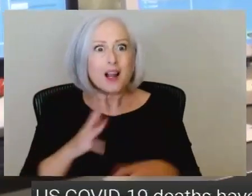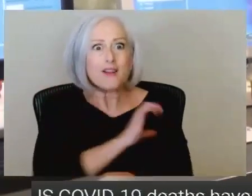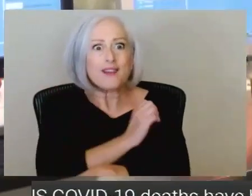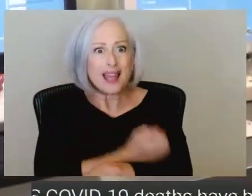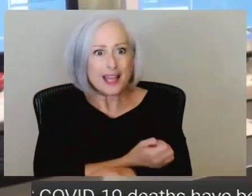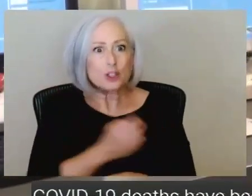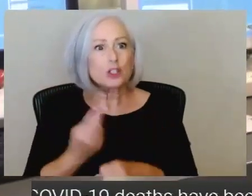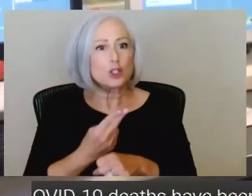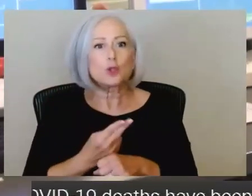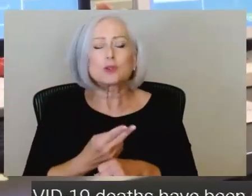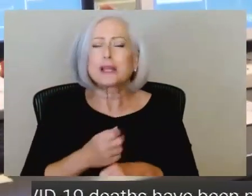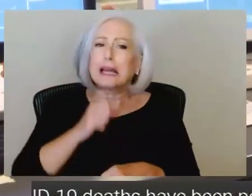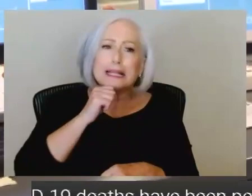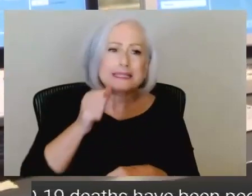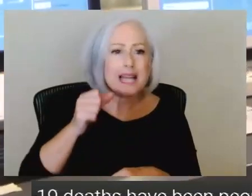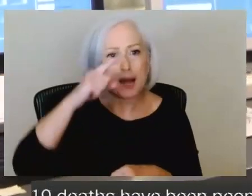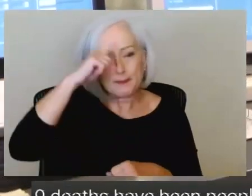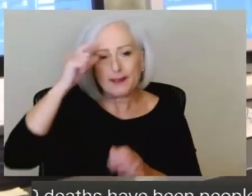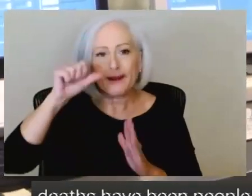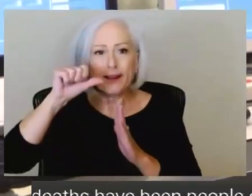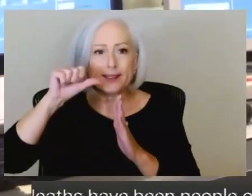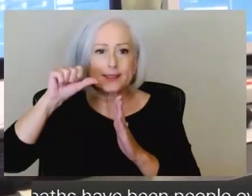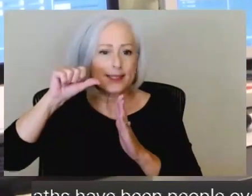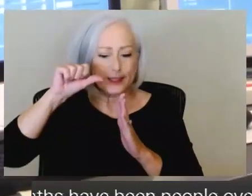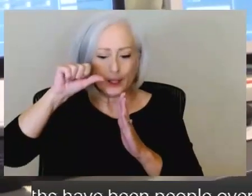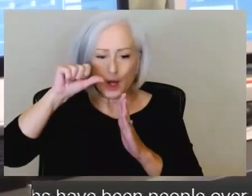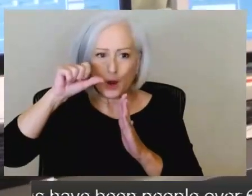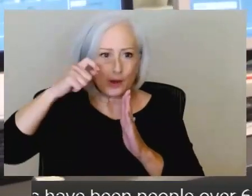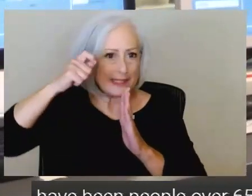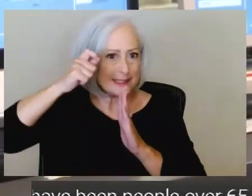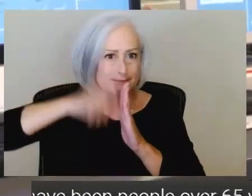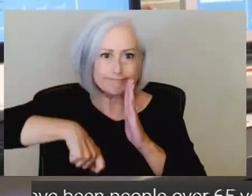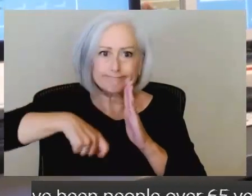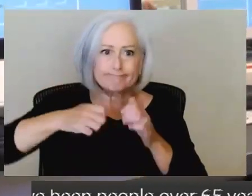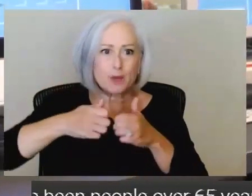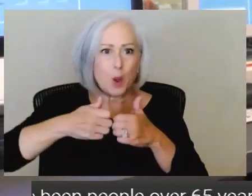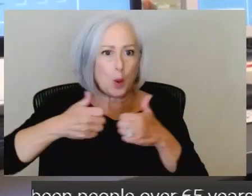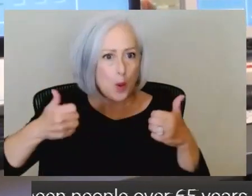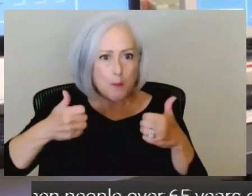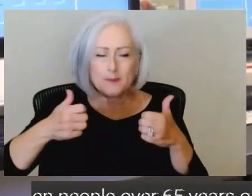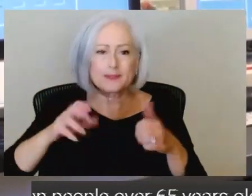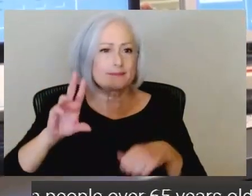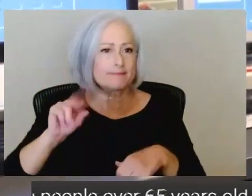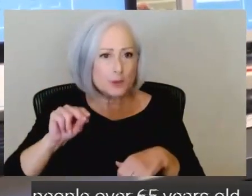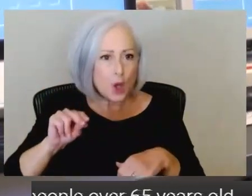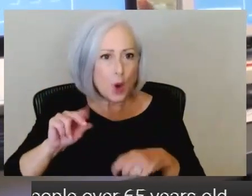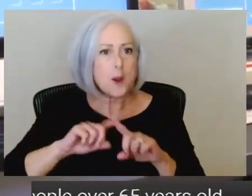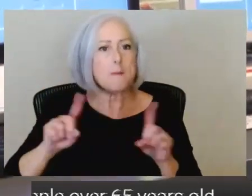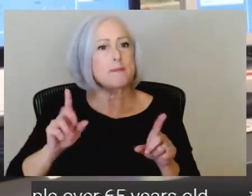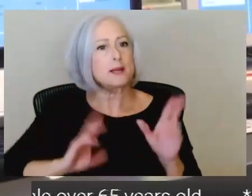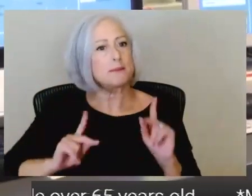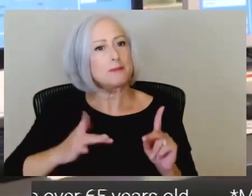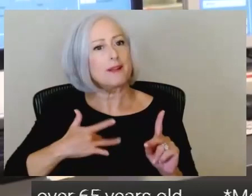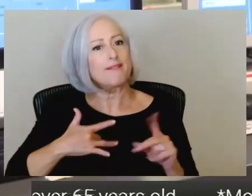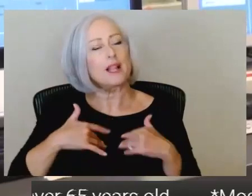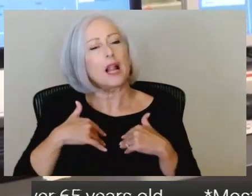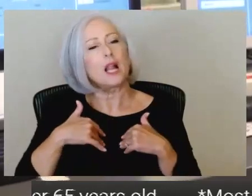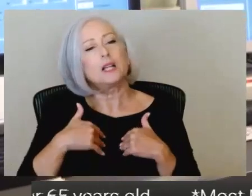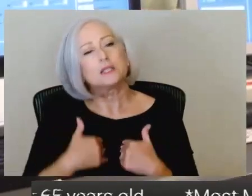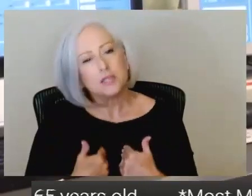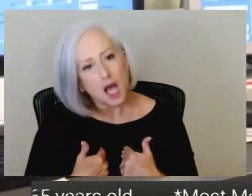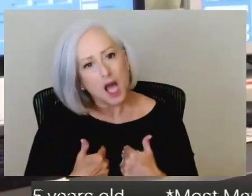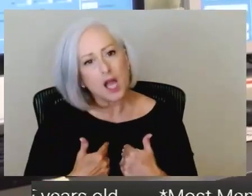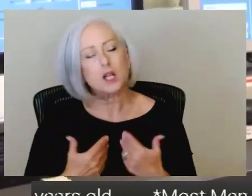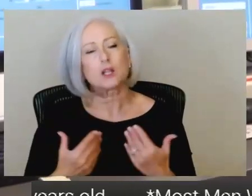surgery or making big incisions and things have to heal that way, but patients still feel a little bit tired, a little bit more quickly.